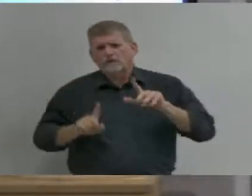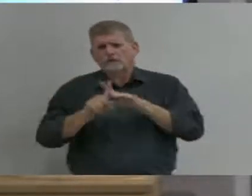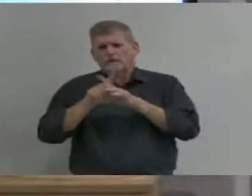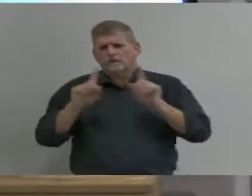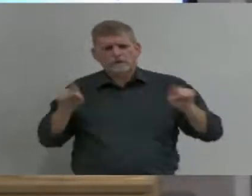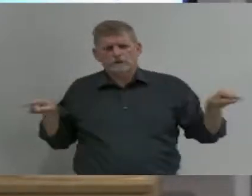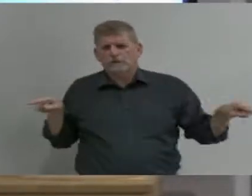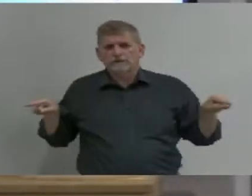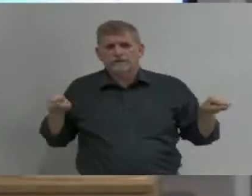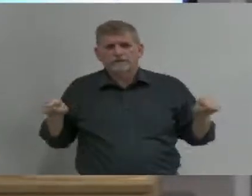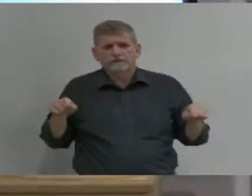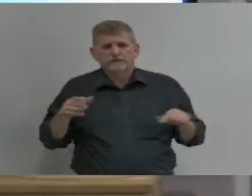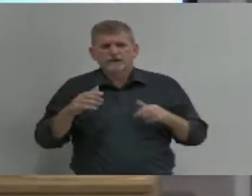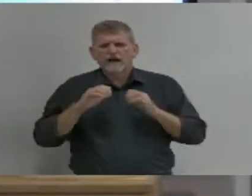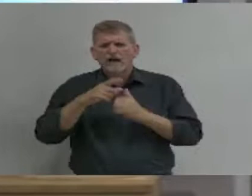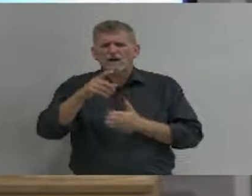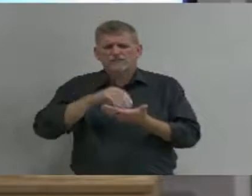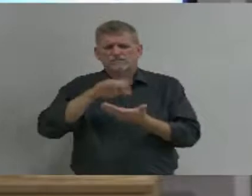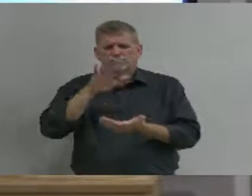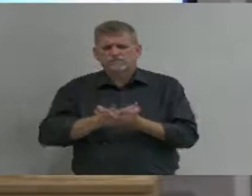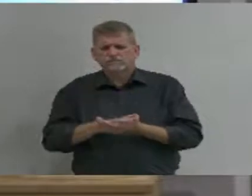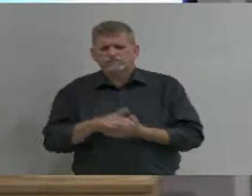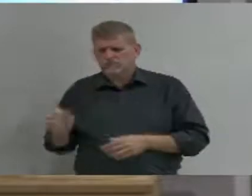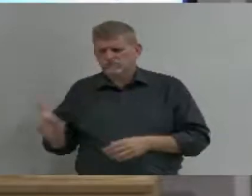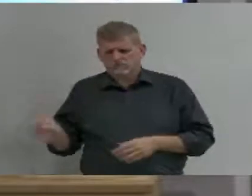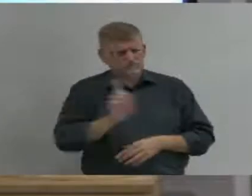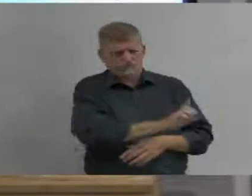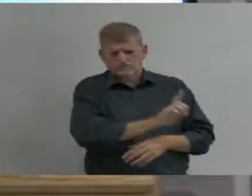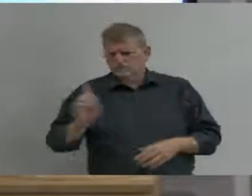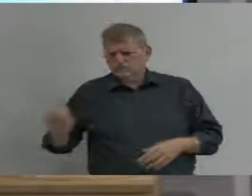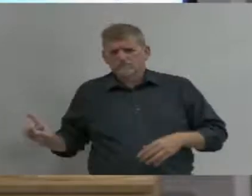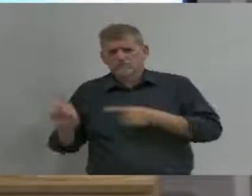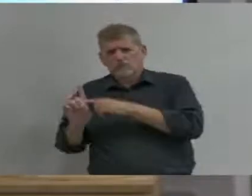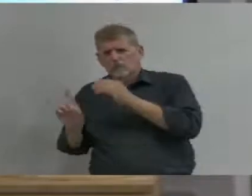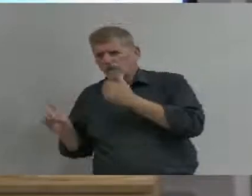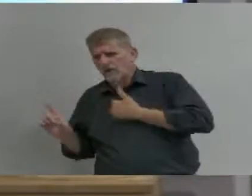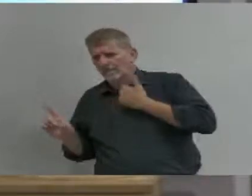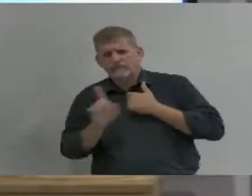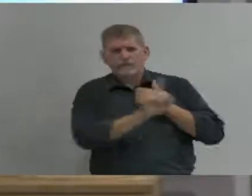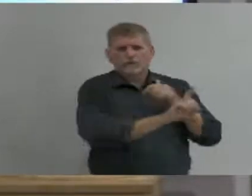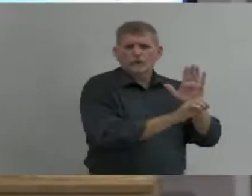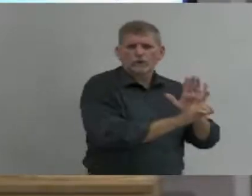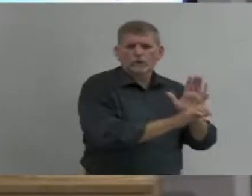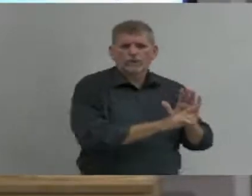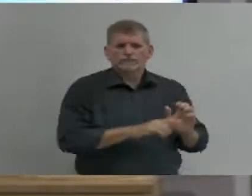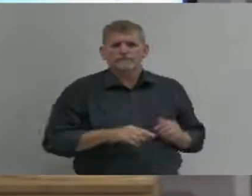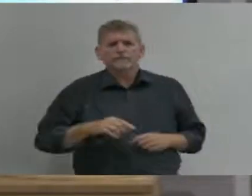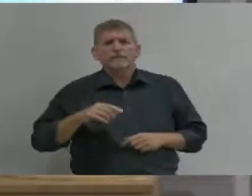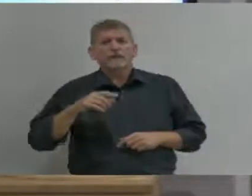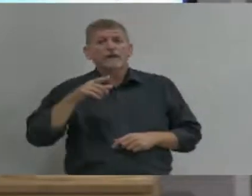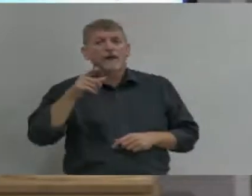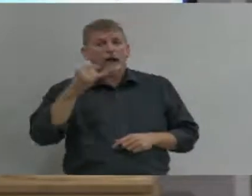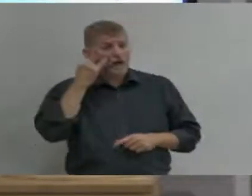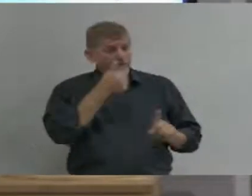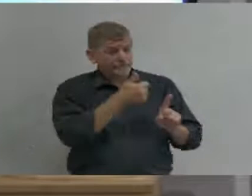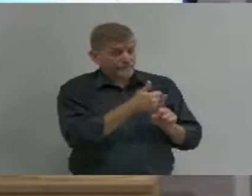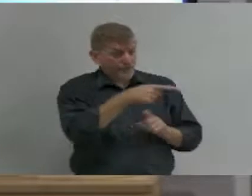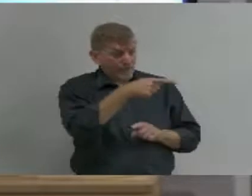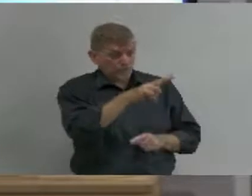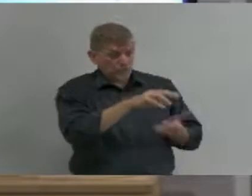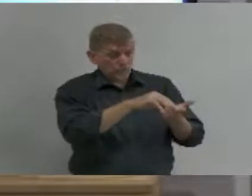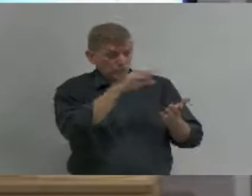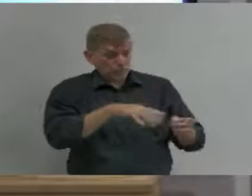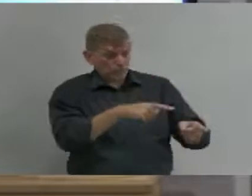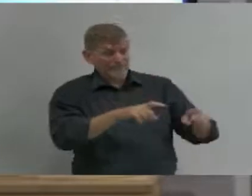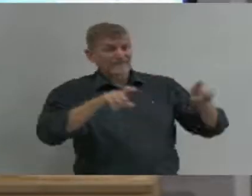how they're reported. Yeah, so in the case of Purdue students, the goal is